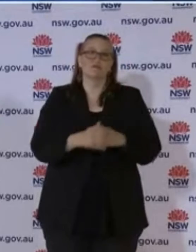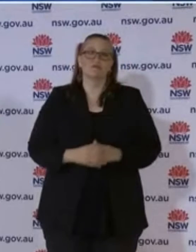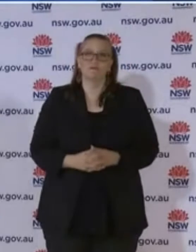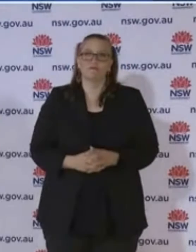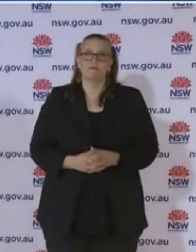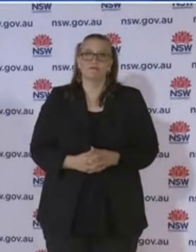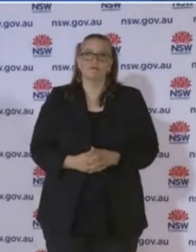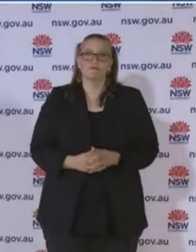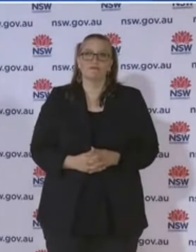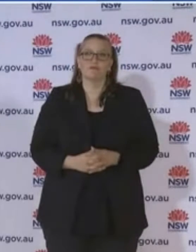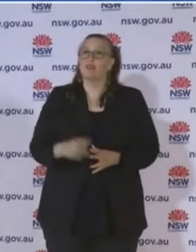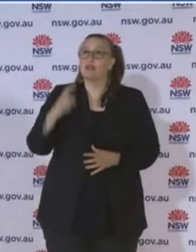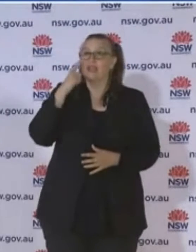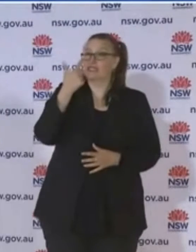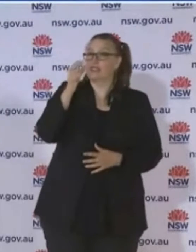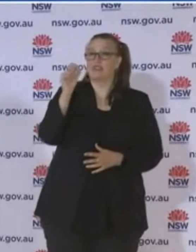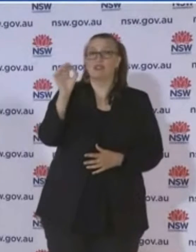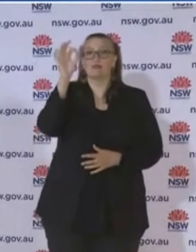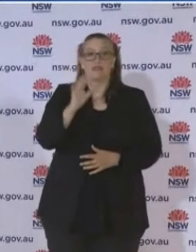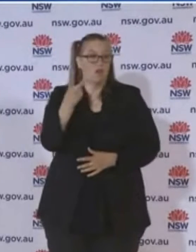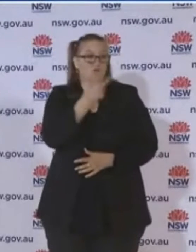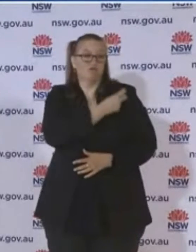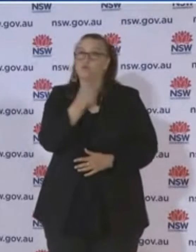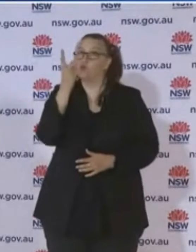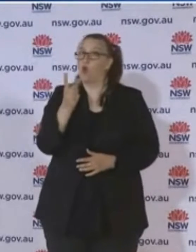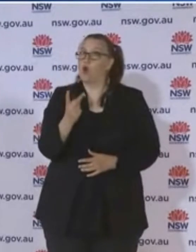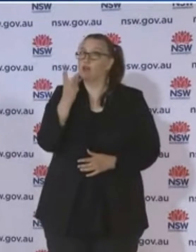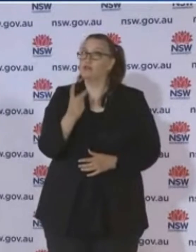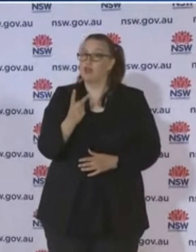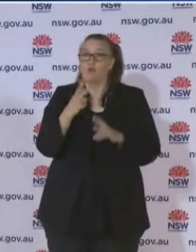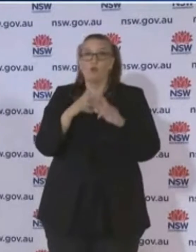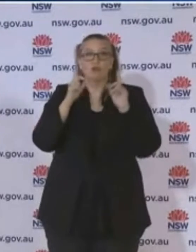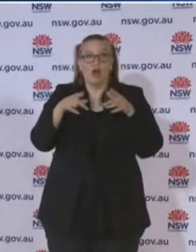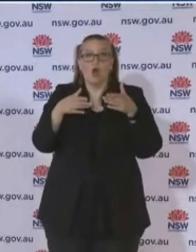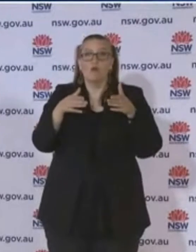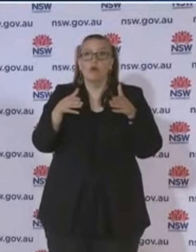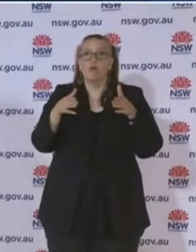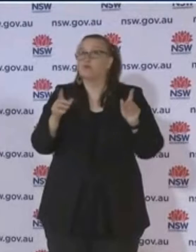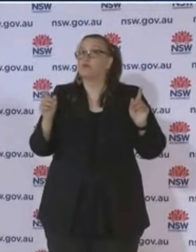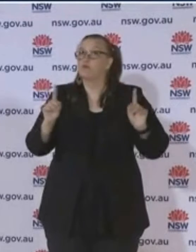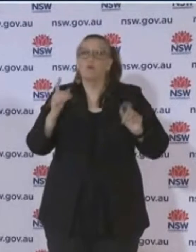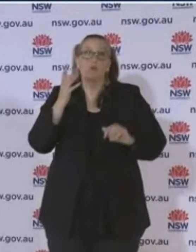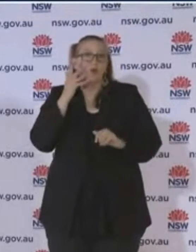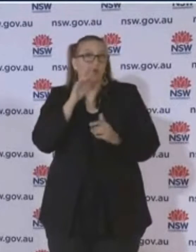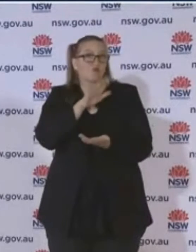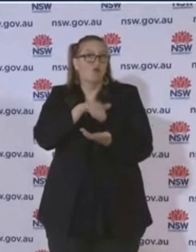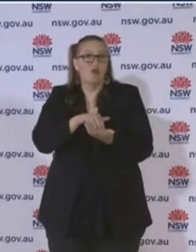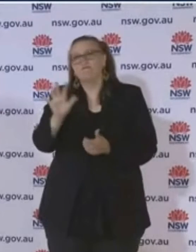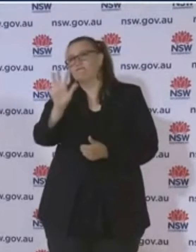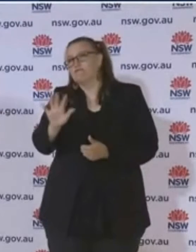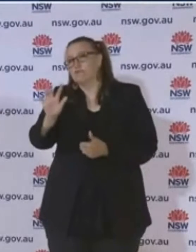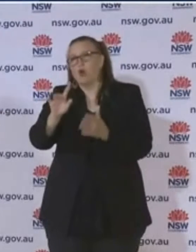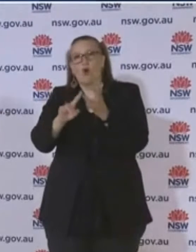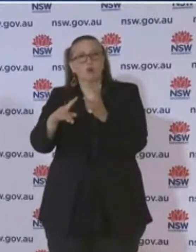We expect to land somewhere during October. But the next big target that I want us to achieve as a state is to